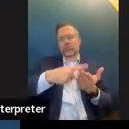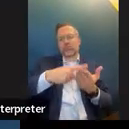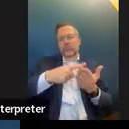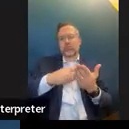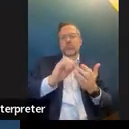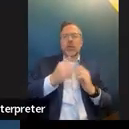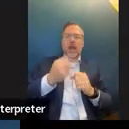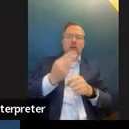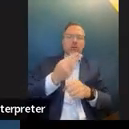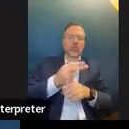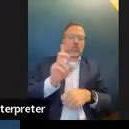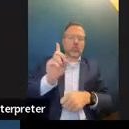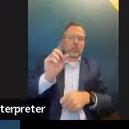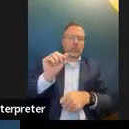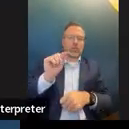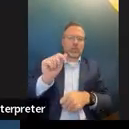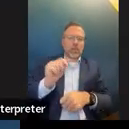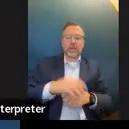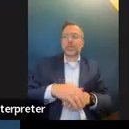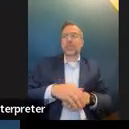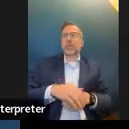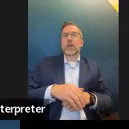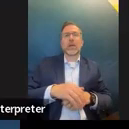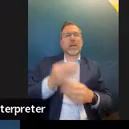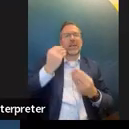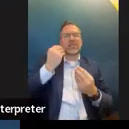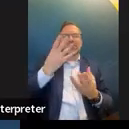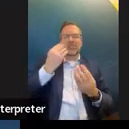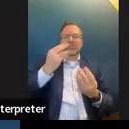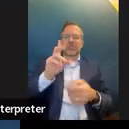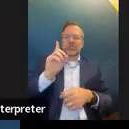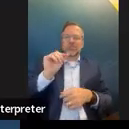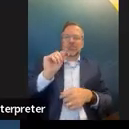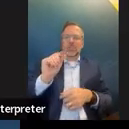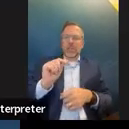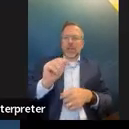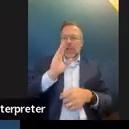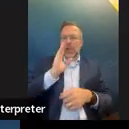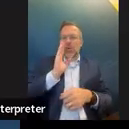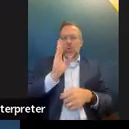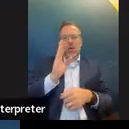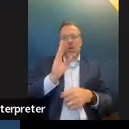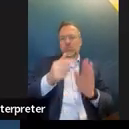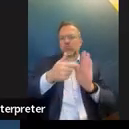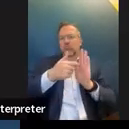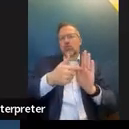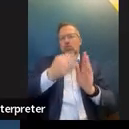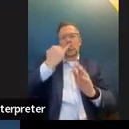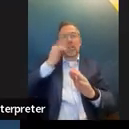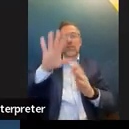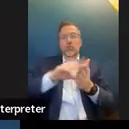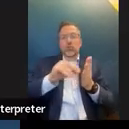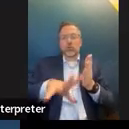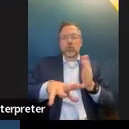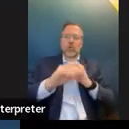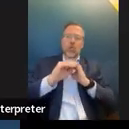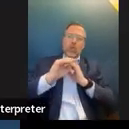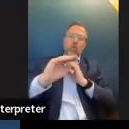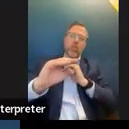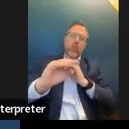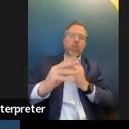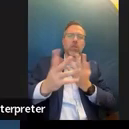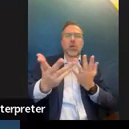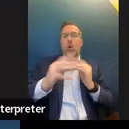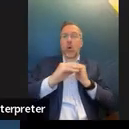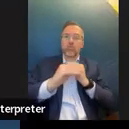data. Your data is going to tell you if your student isn't making progress. And